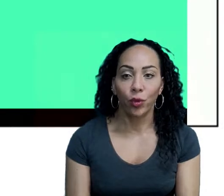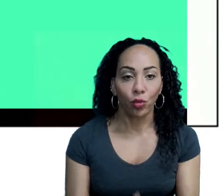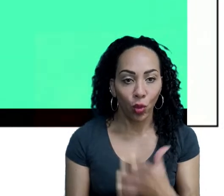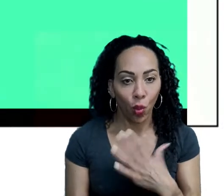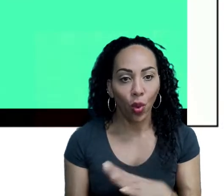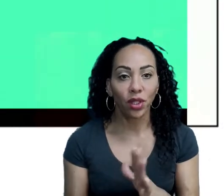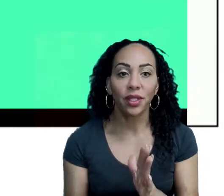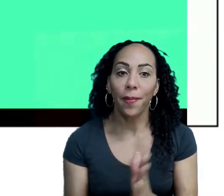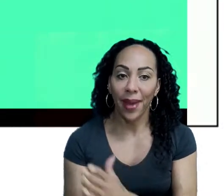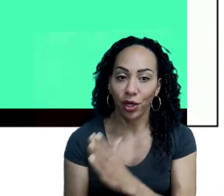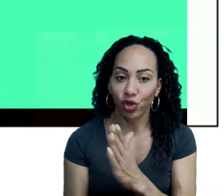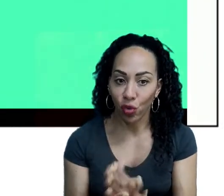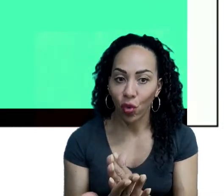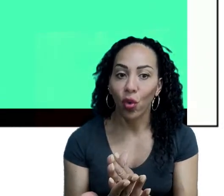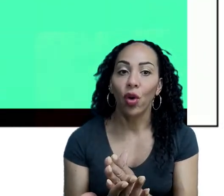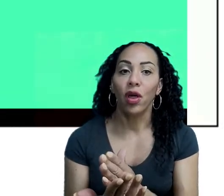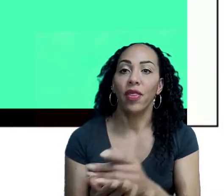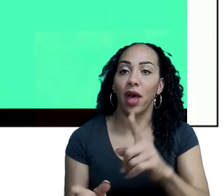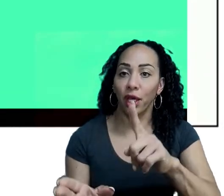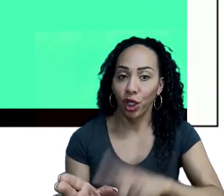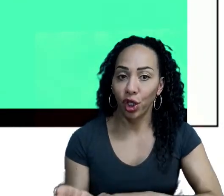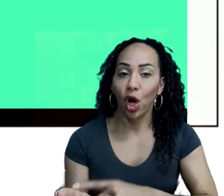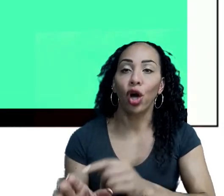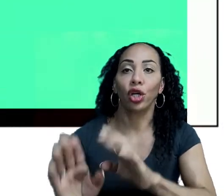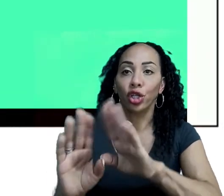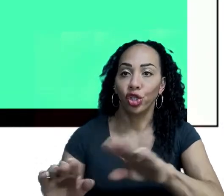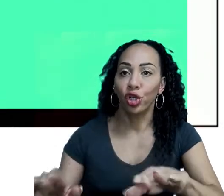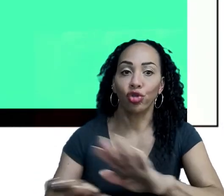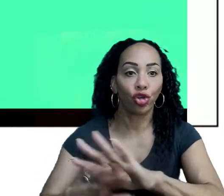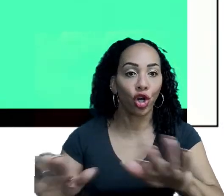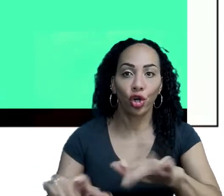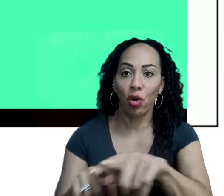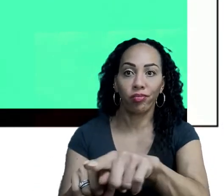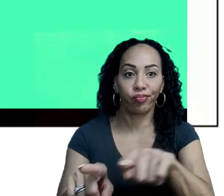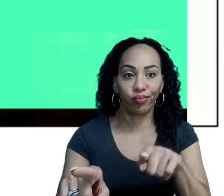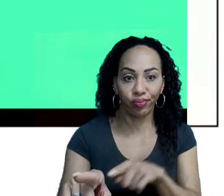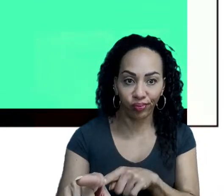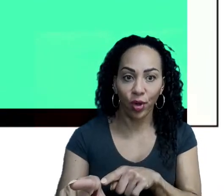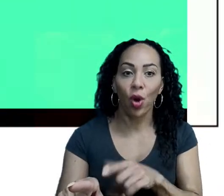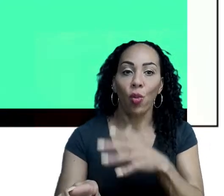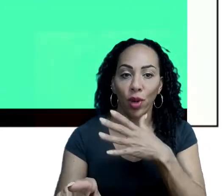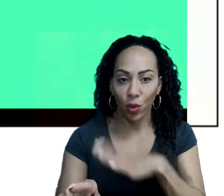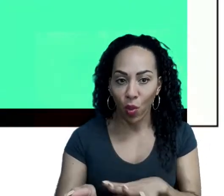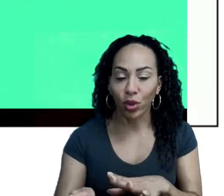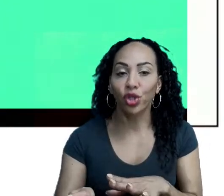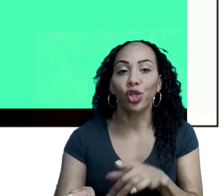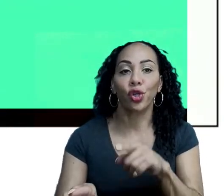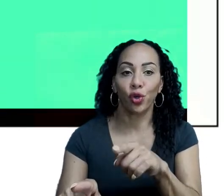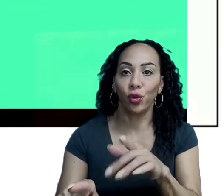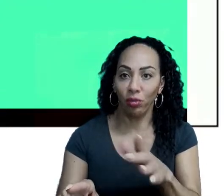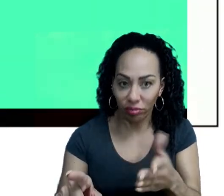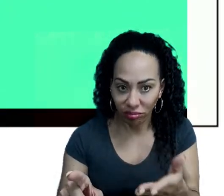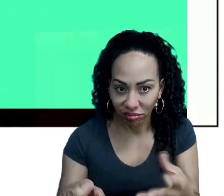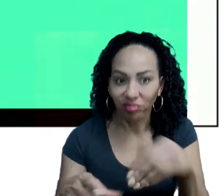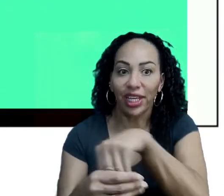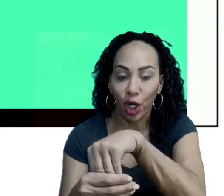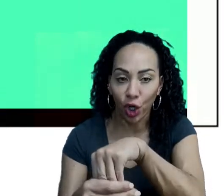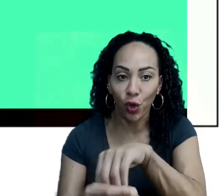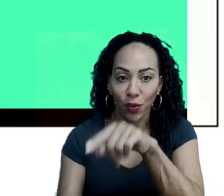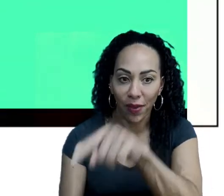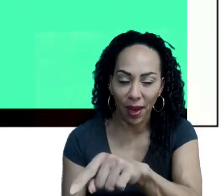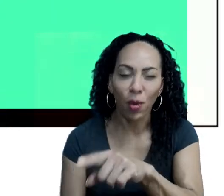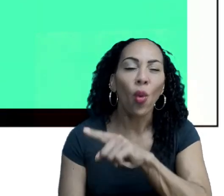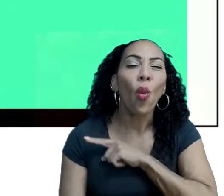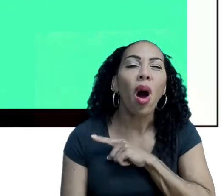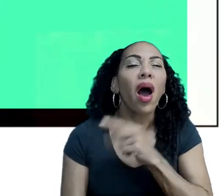they are. So as part of this project, you know, there's a lot of elitism and a lot of exclusivity around art too. So we